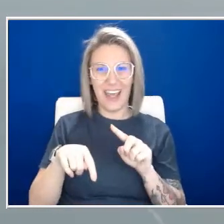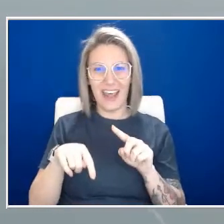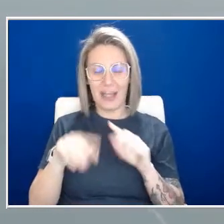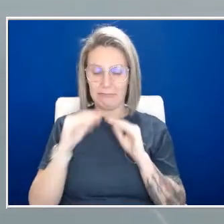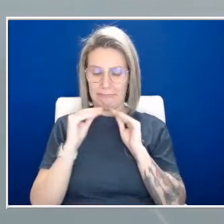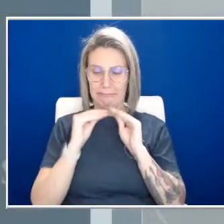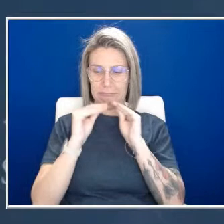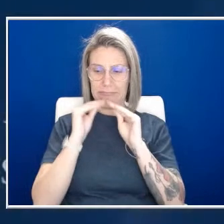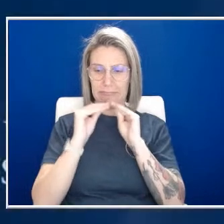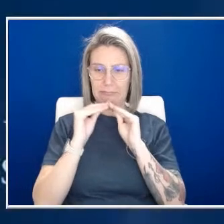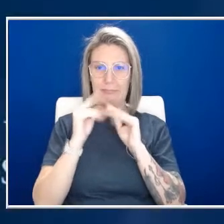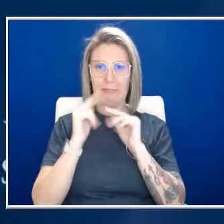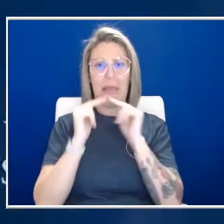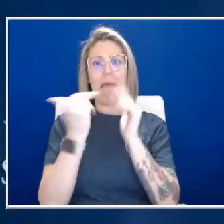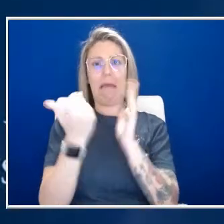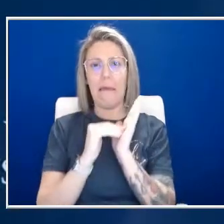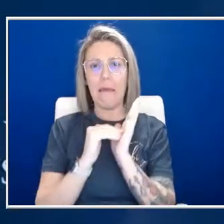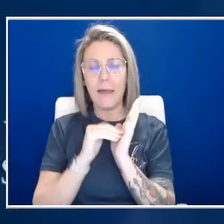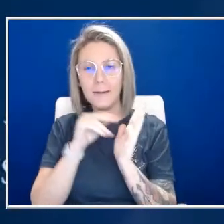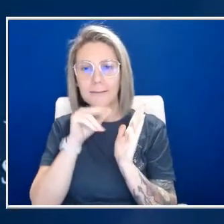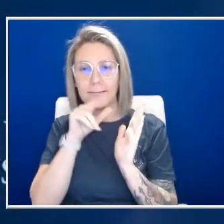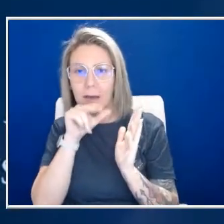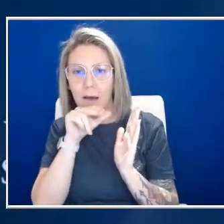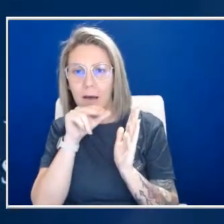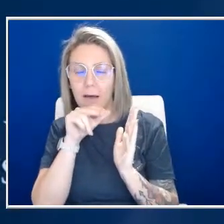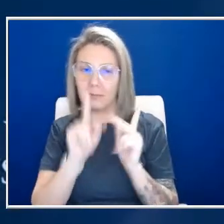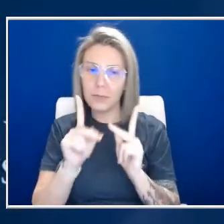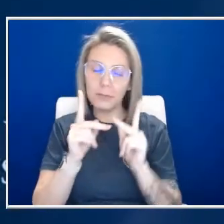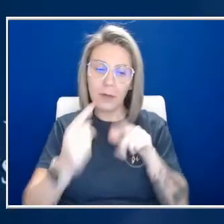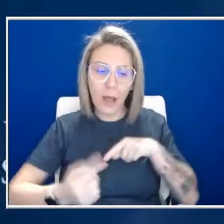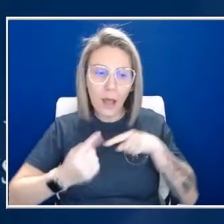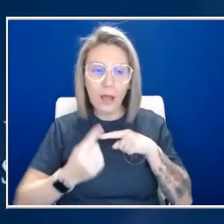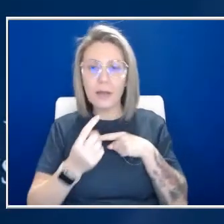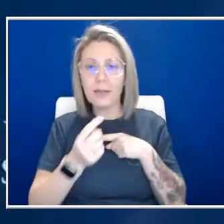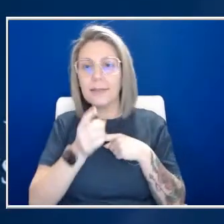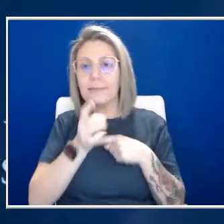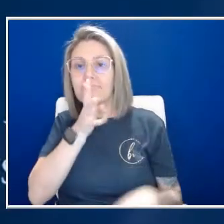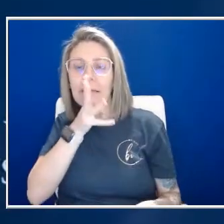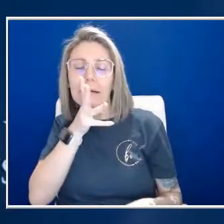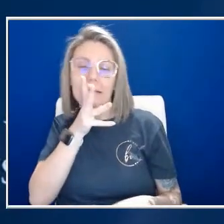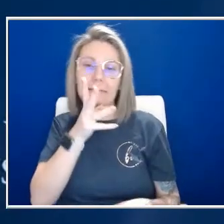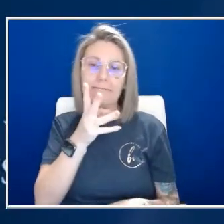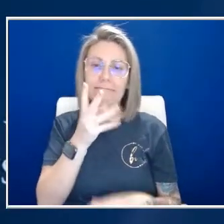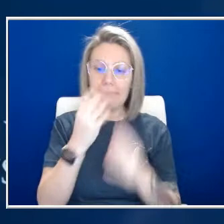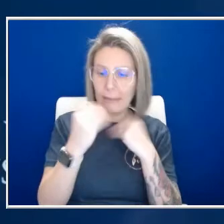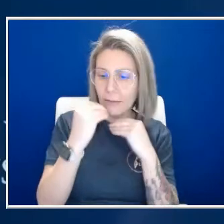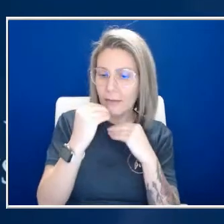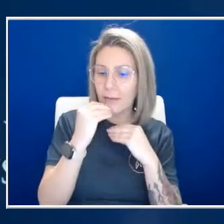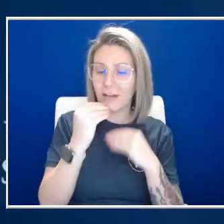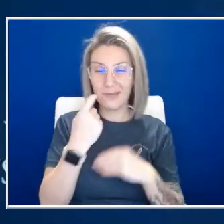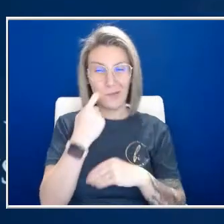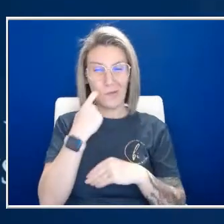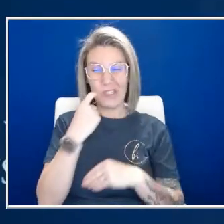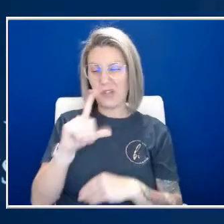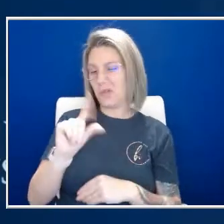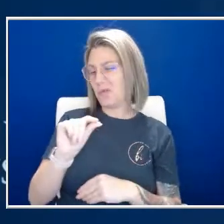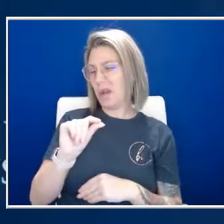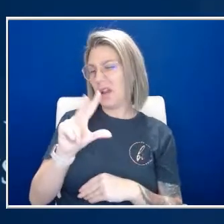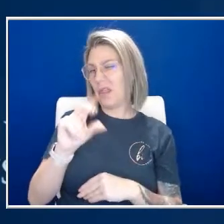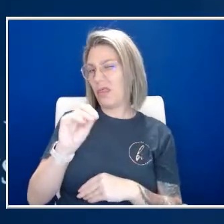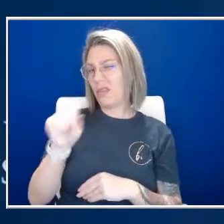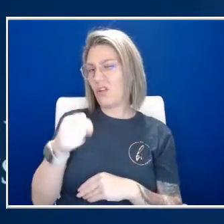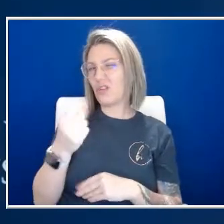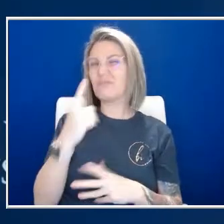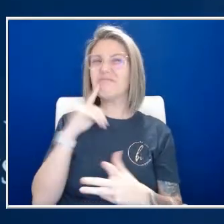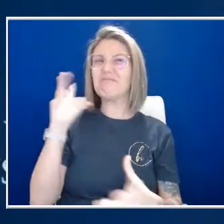lot of trouble speaking and eating after that, and so now over the last 20-30 years this reconstruction where we take a piece of